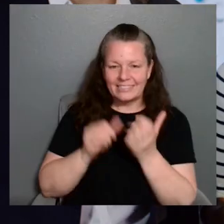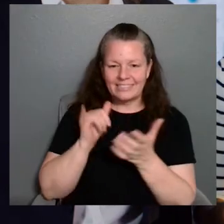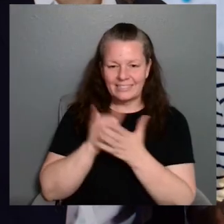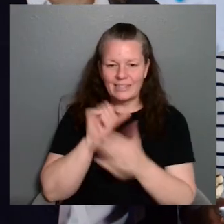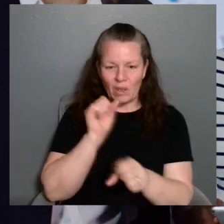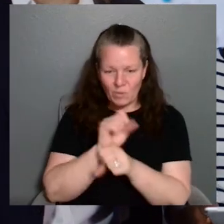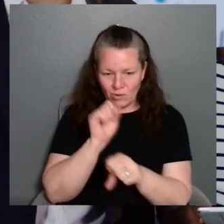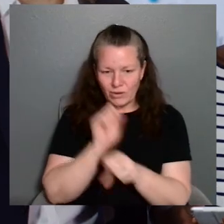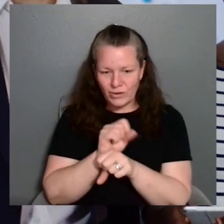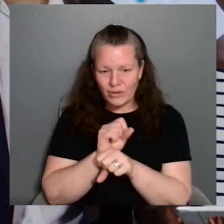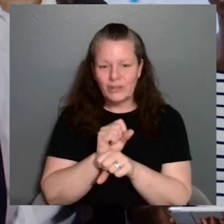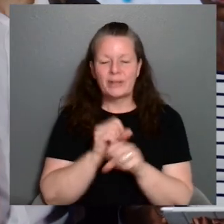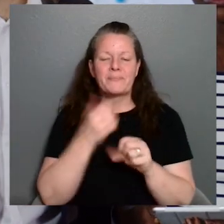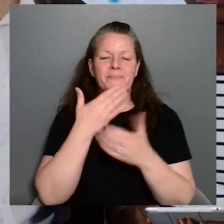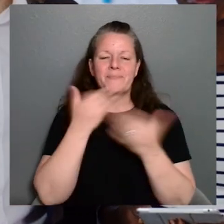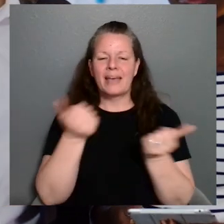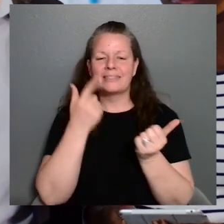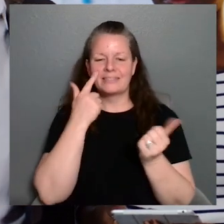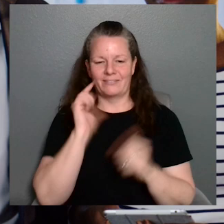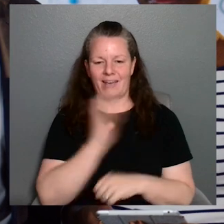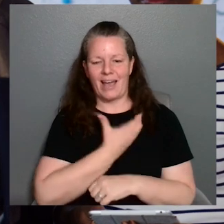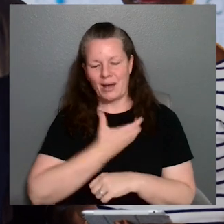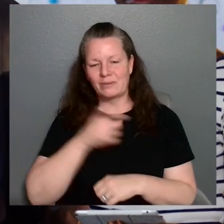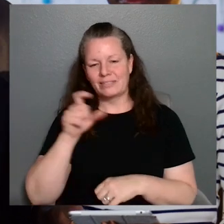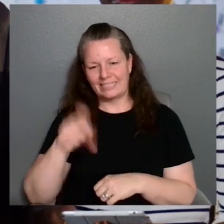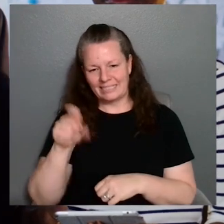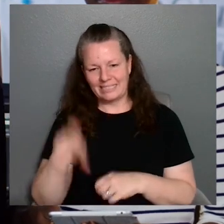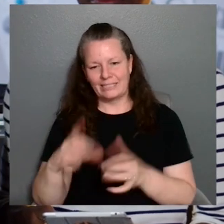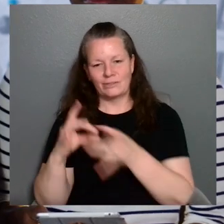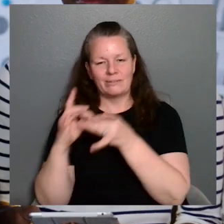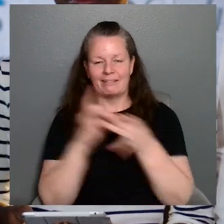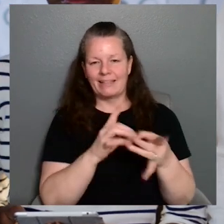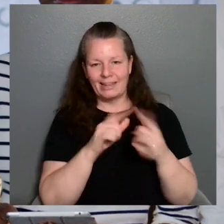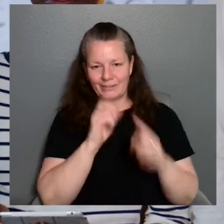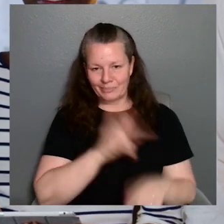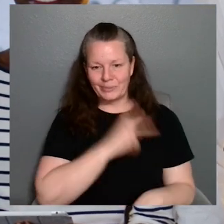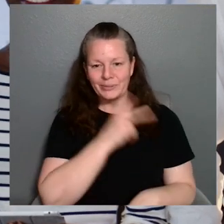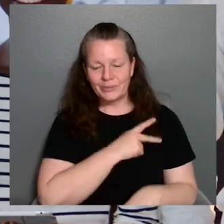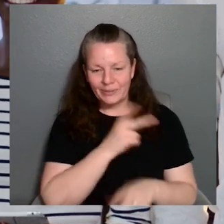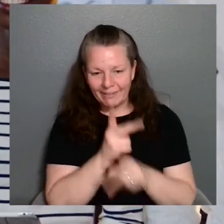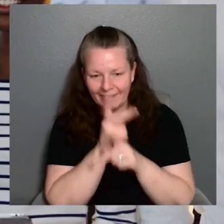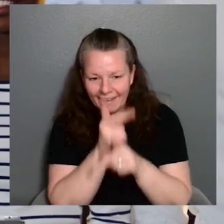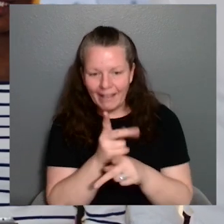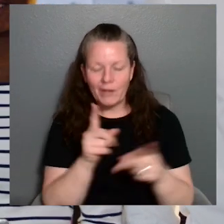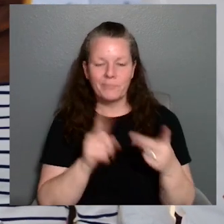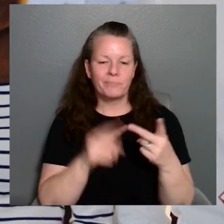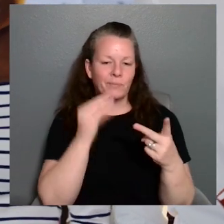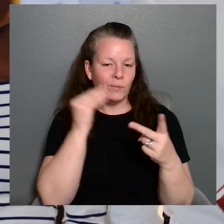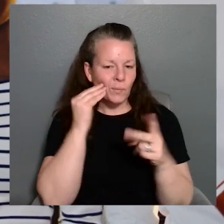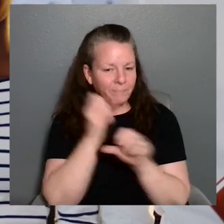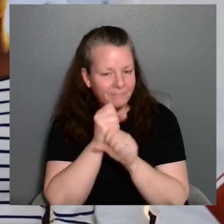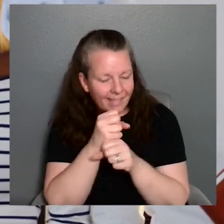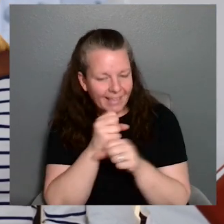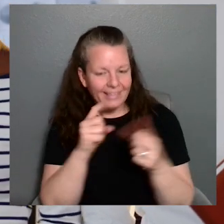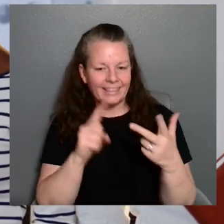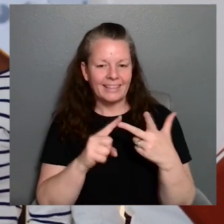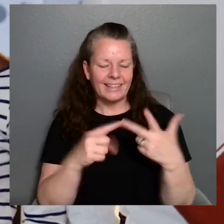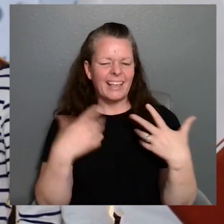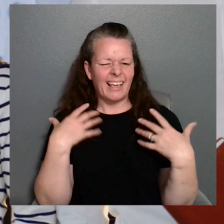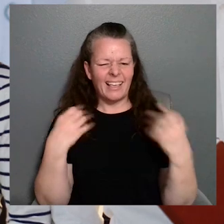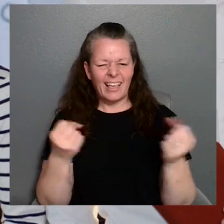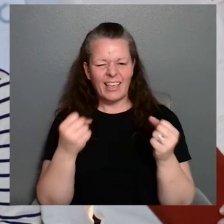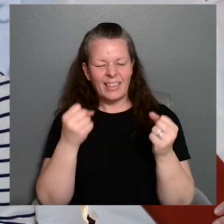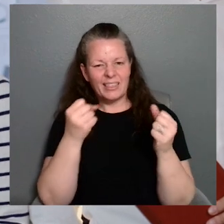the attendants that work best for our needs related to personal care,